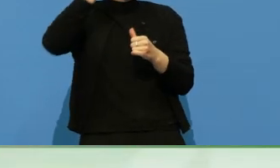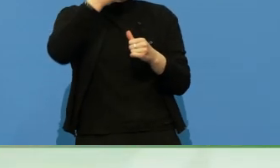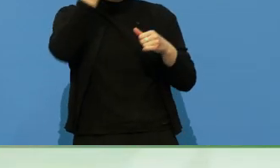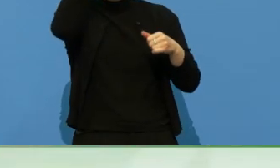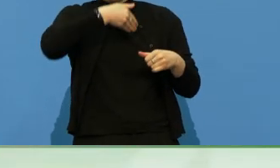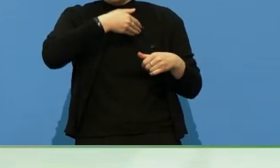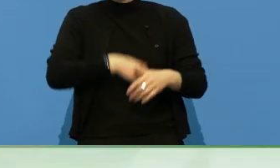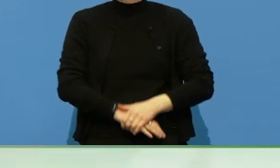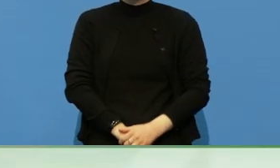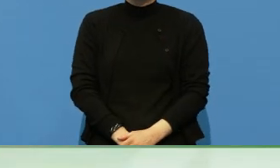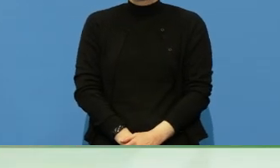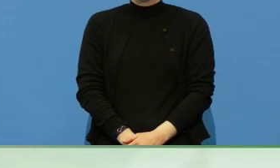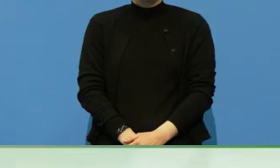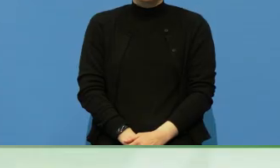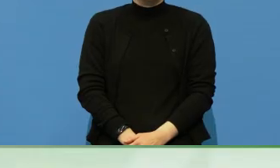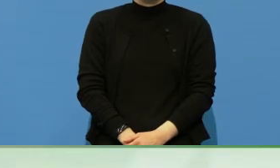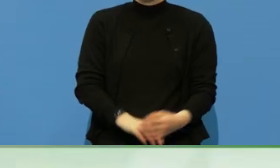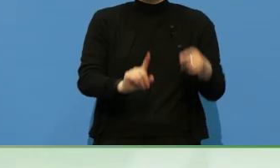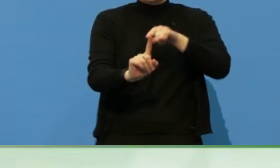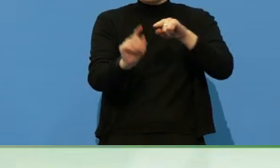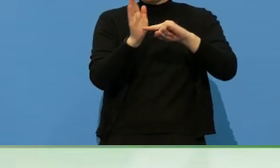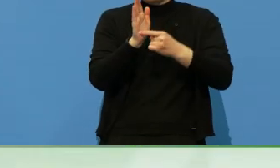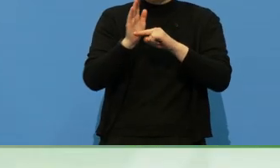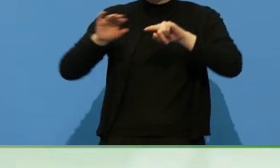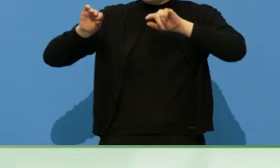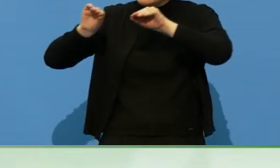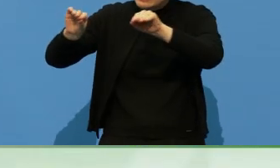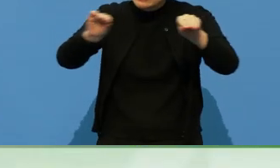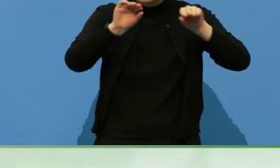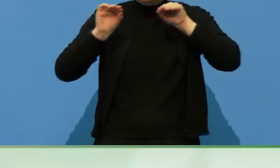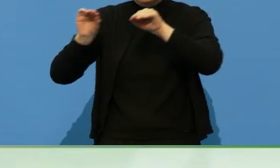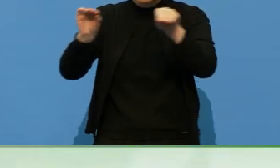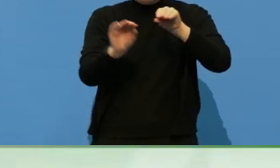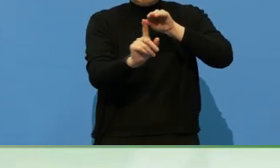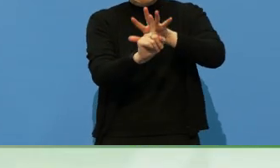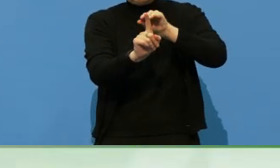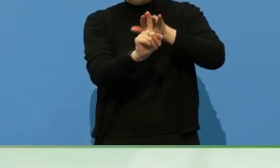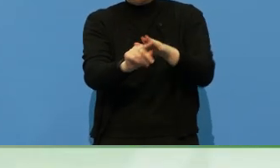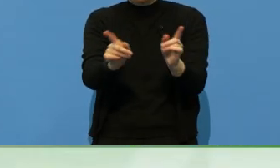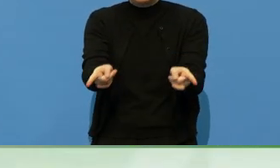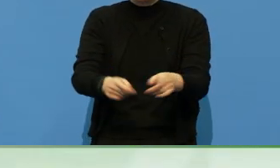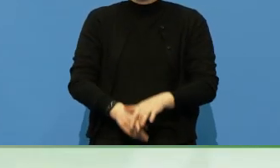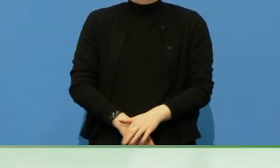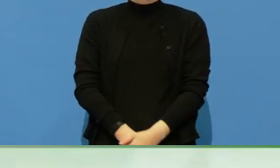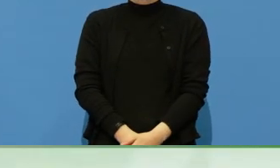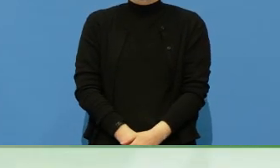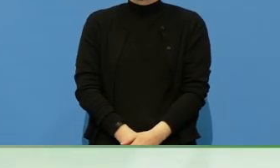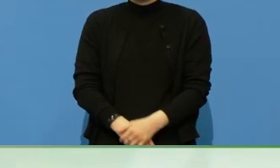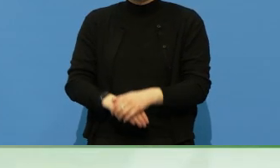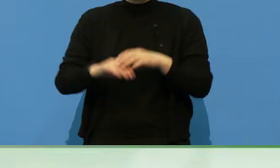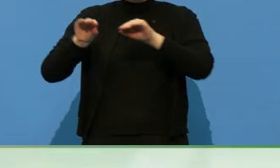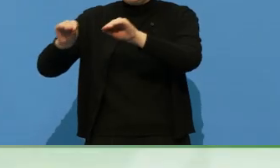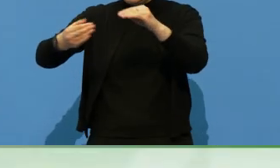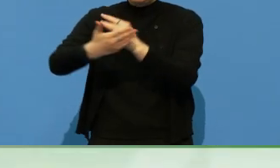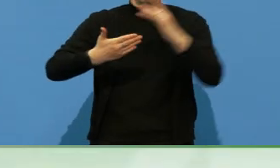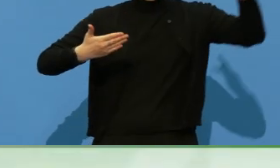building owners, the facility management, the people in the offices, that universal design, it's not